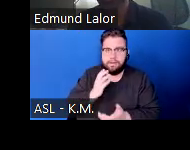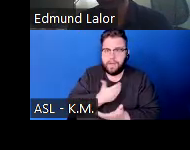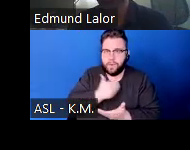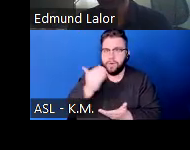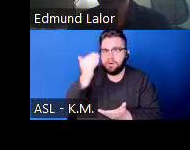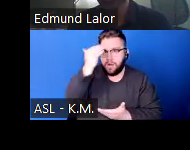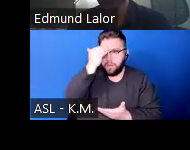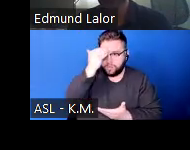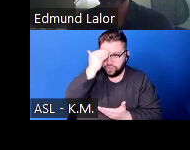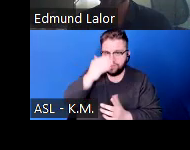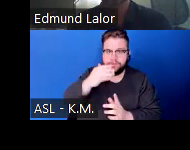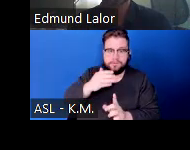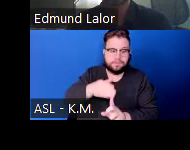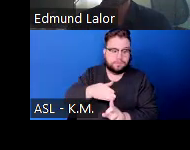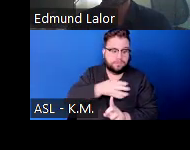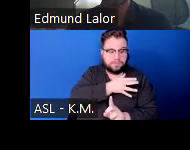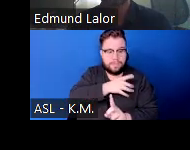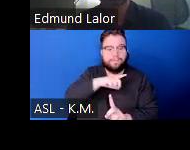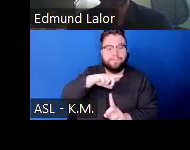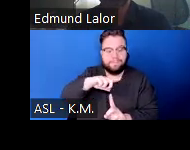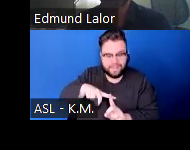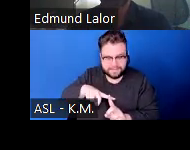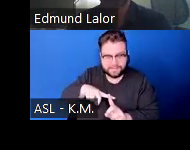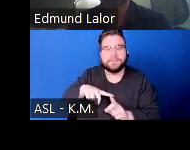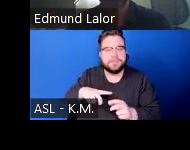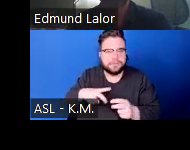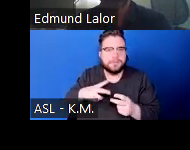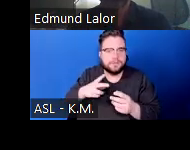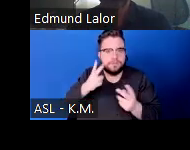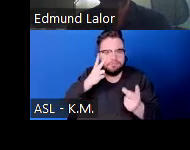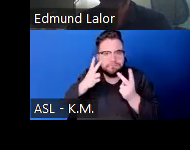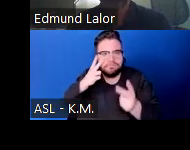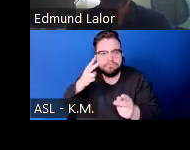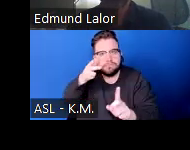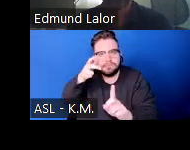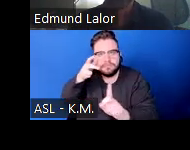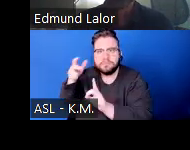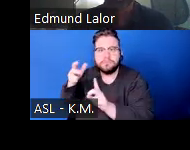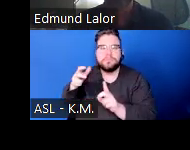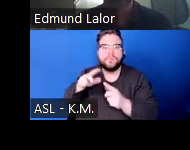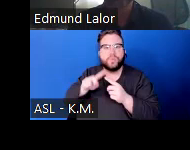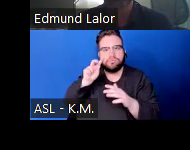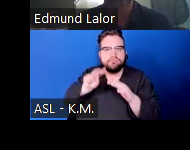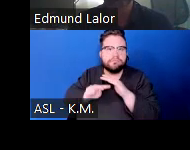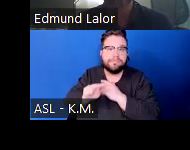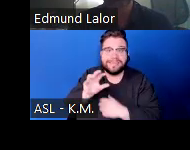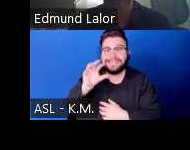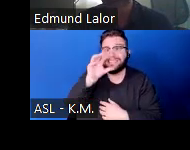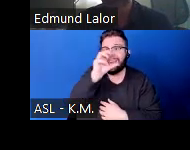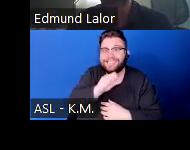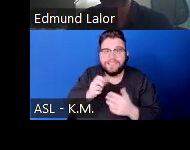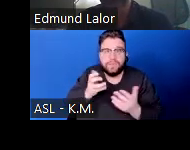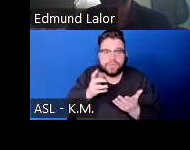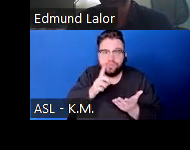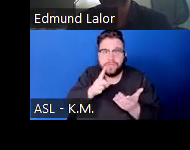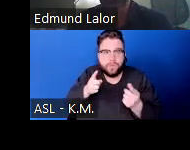combined with what our eyes are receiving to infer what is probably going on in this checkerboard, which is that probably in real life, B is